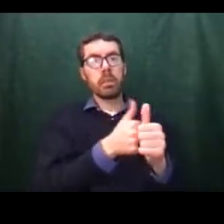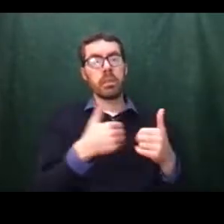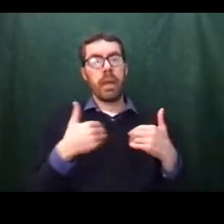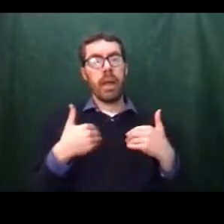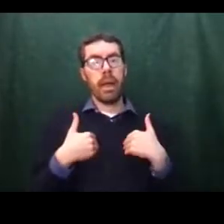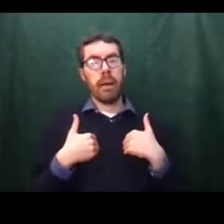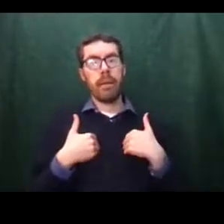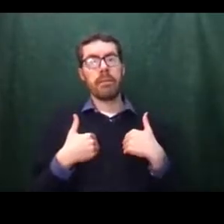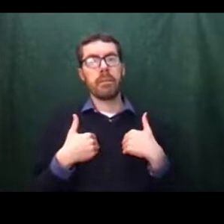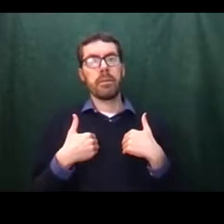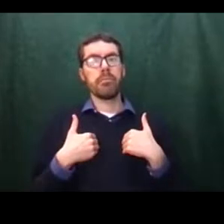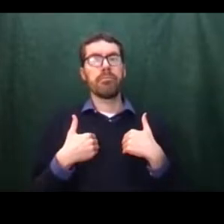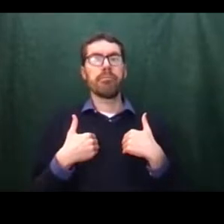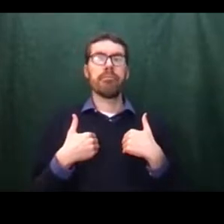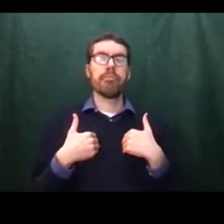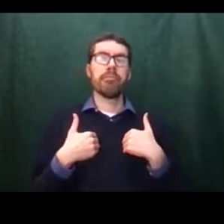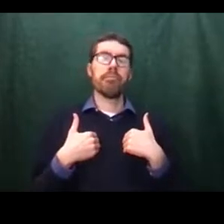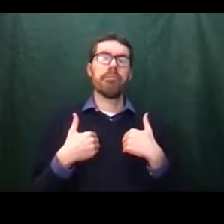on,